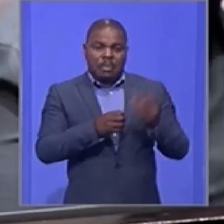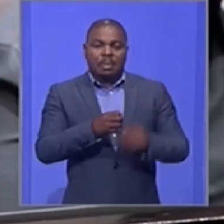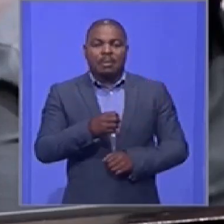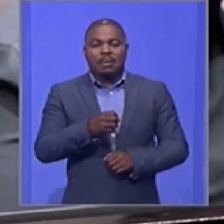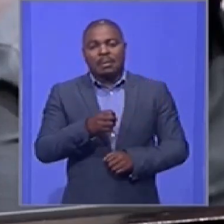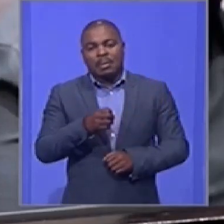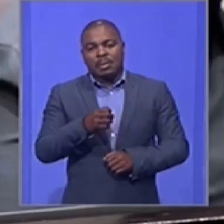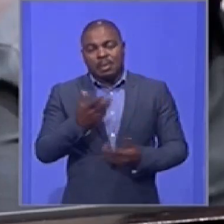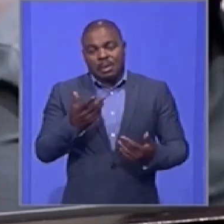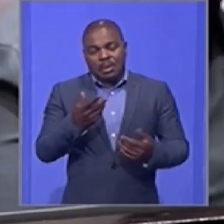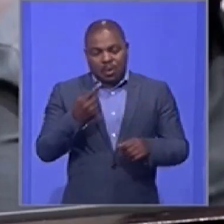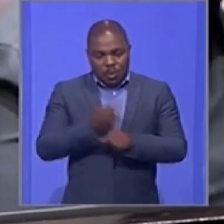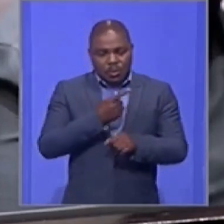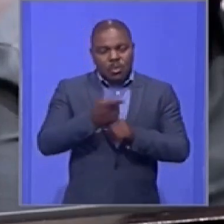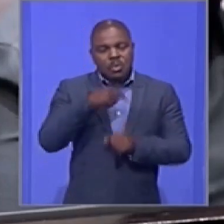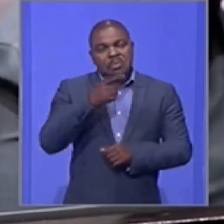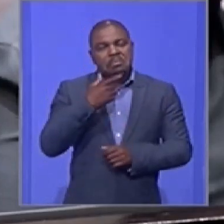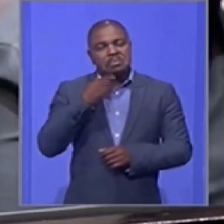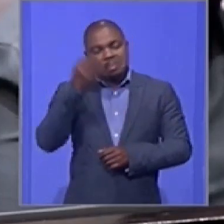time to time,